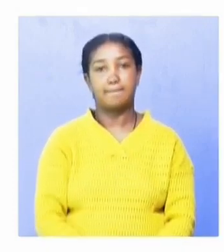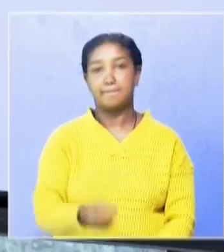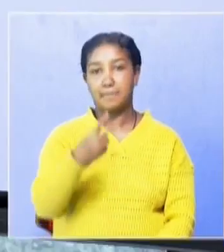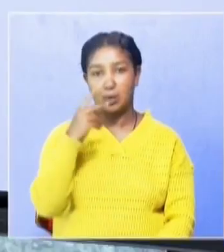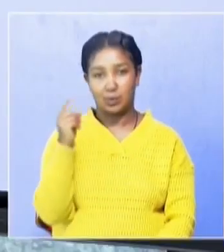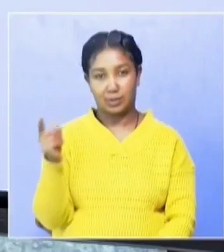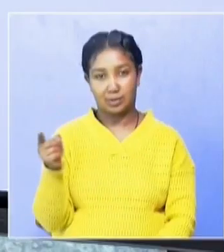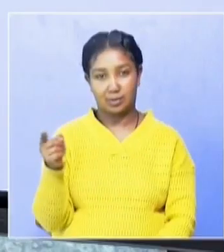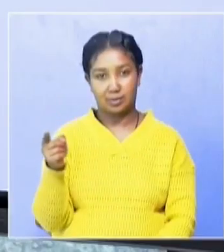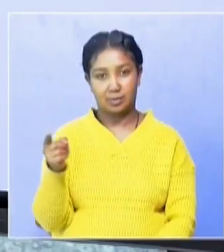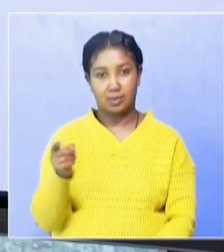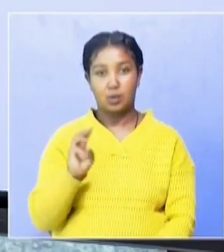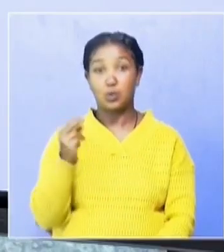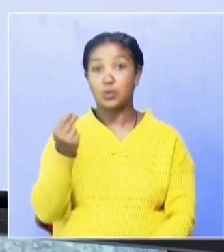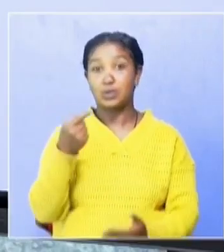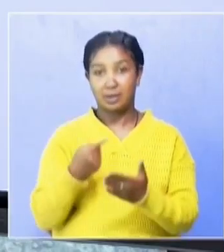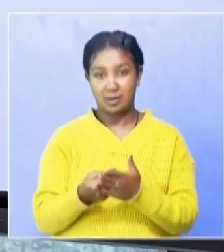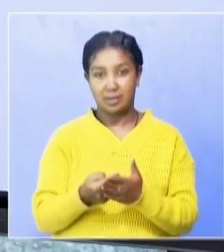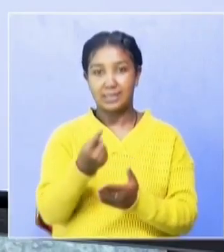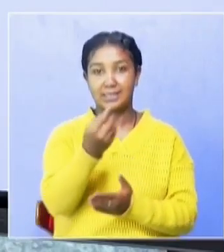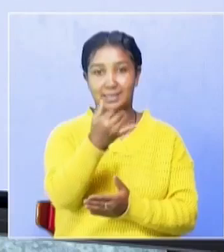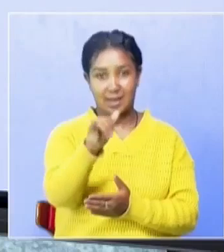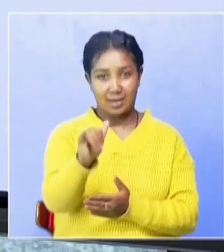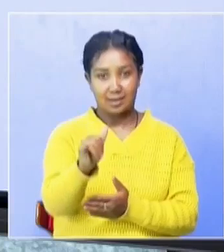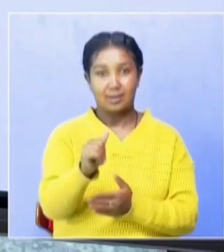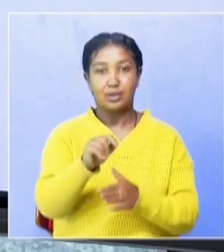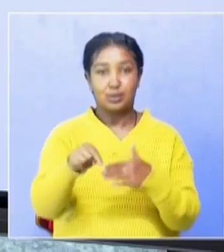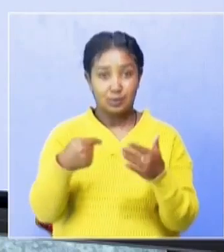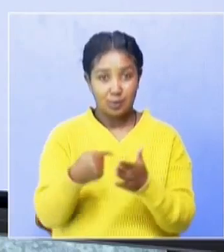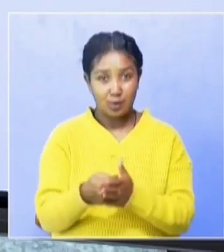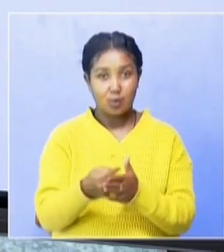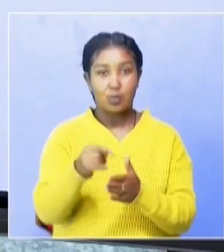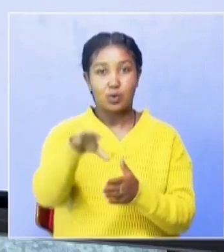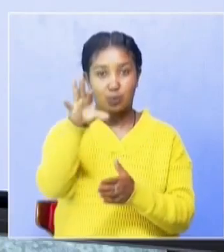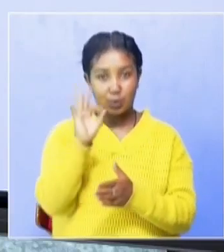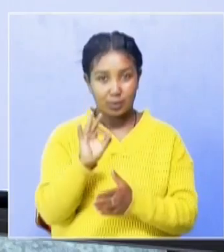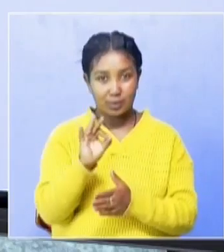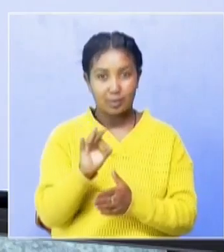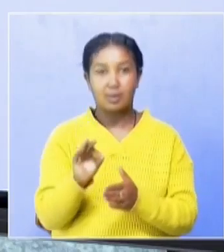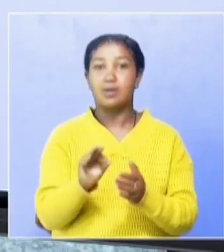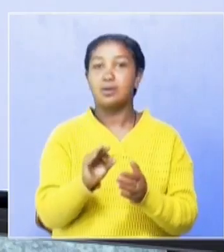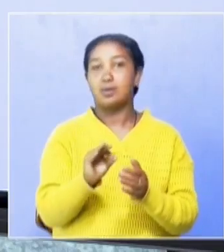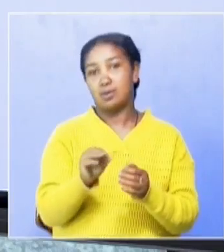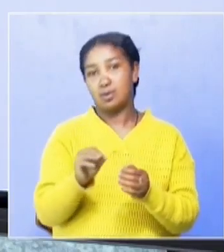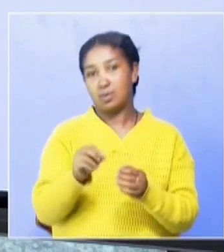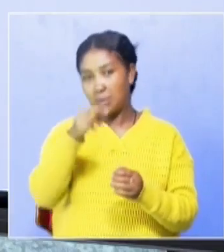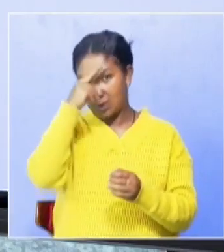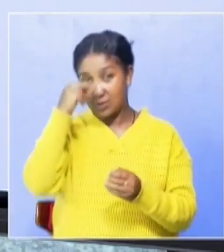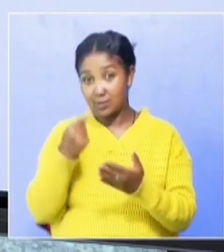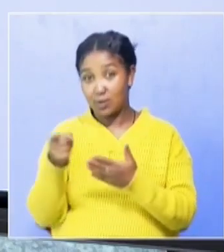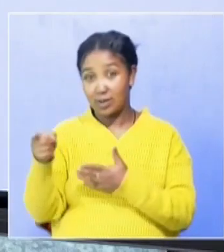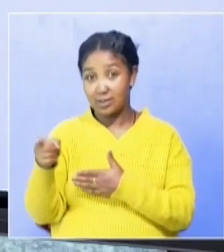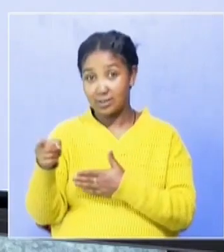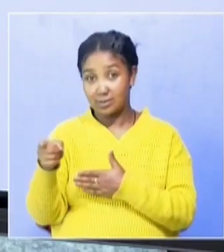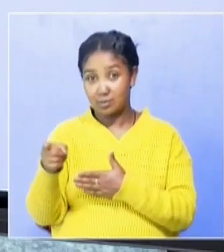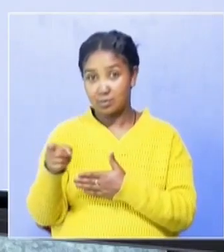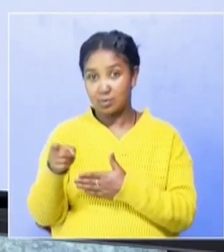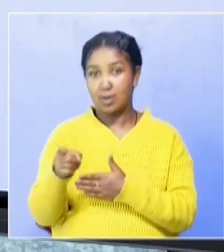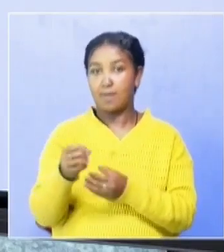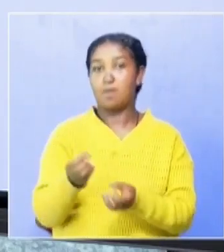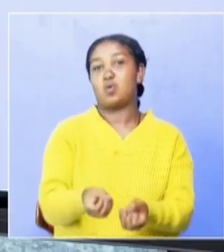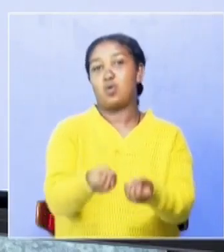Look, we used here they. So we took what? Where. Because this one is